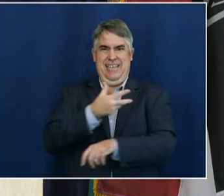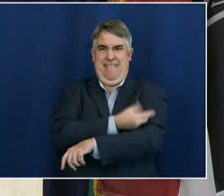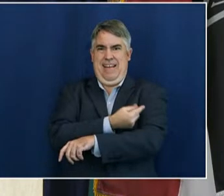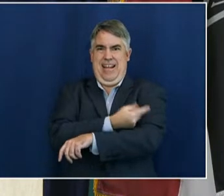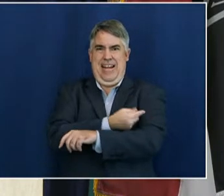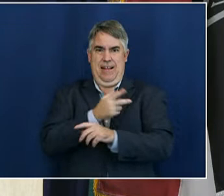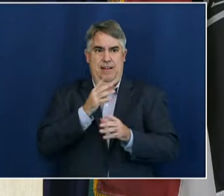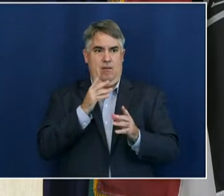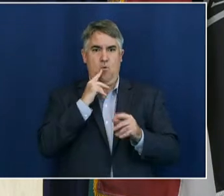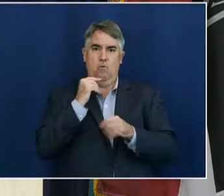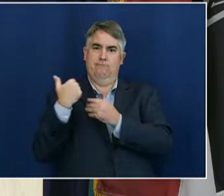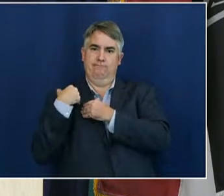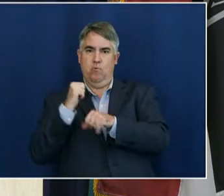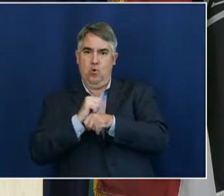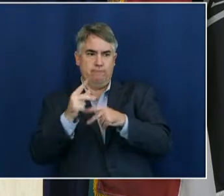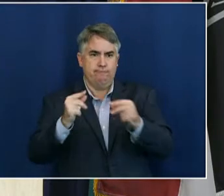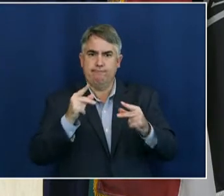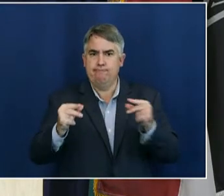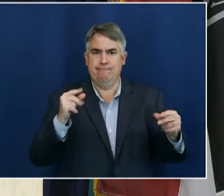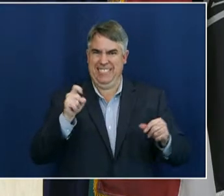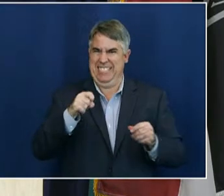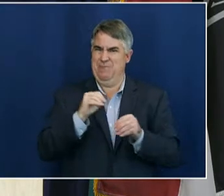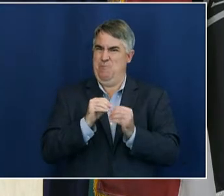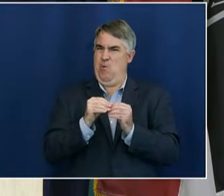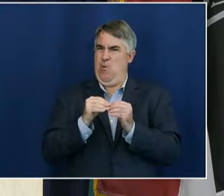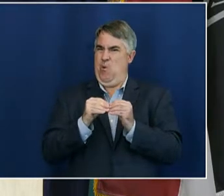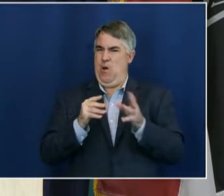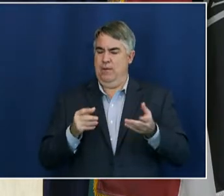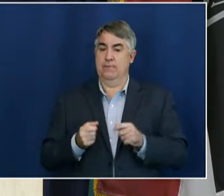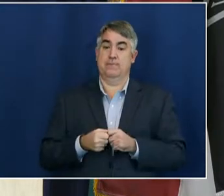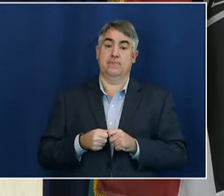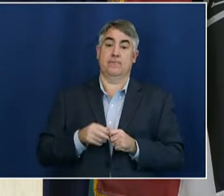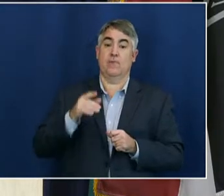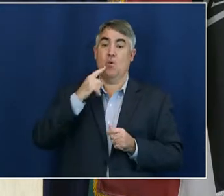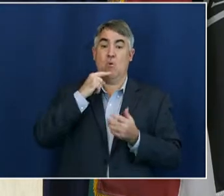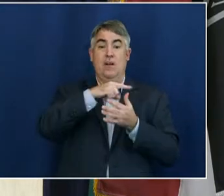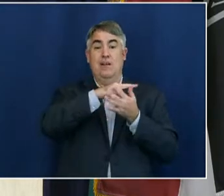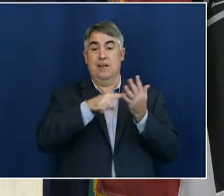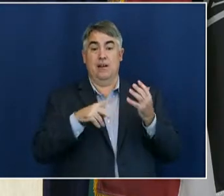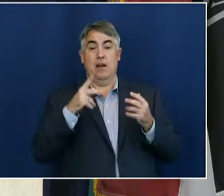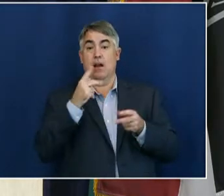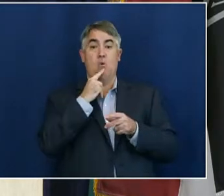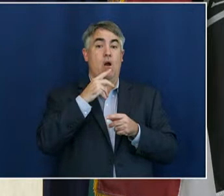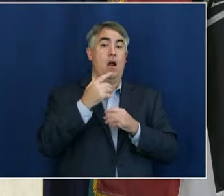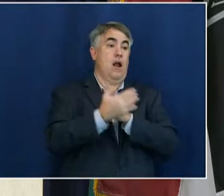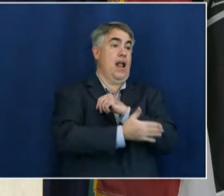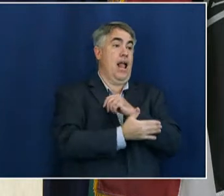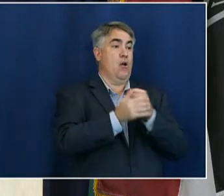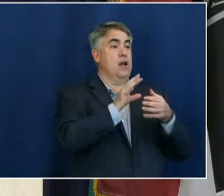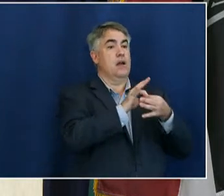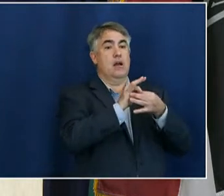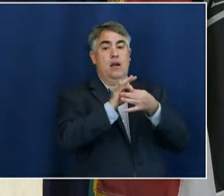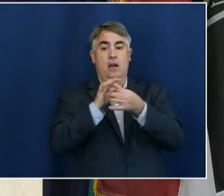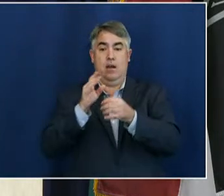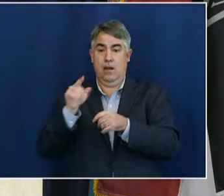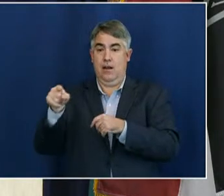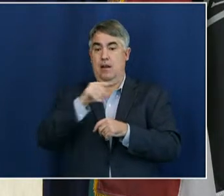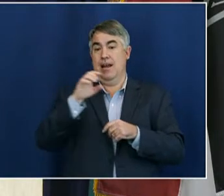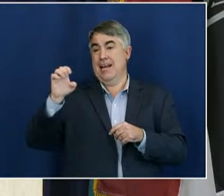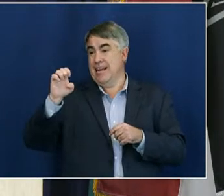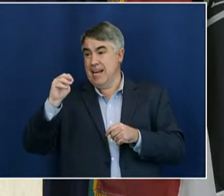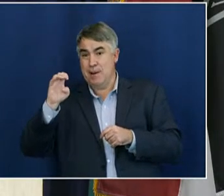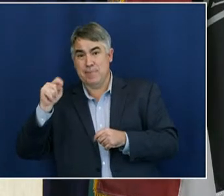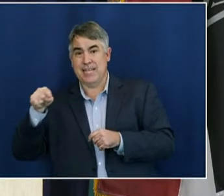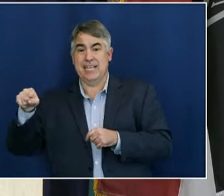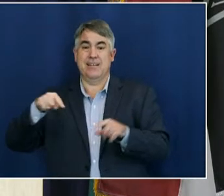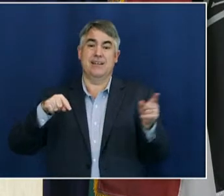system. But it really is county, our healthcare partners, Reserve Medical Corps, paramedics, EMTs, everyone really coming together to